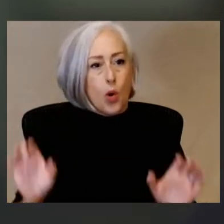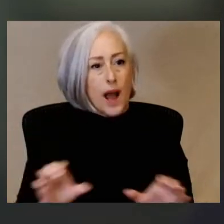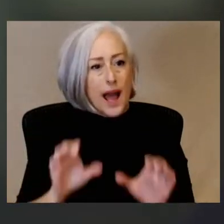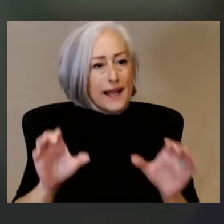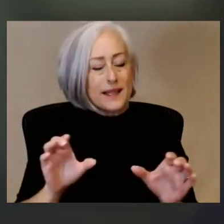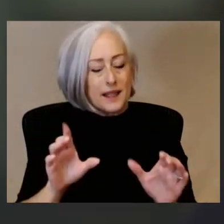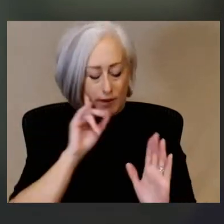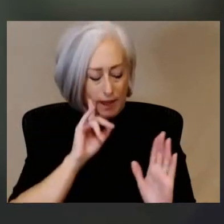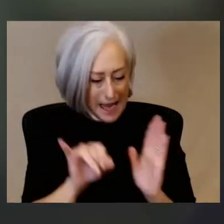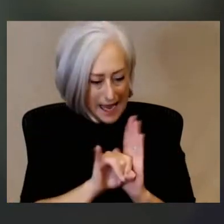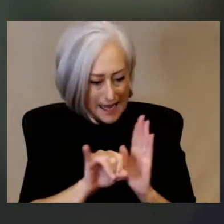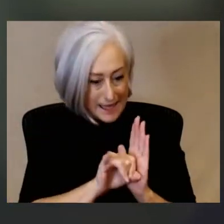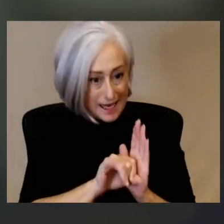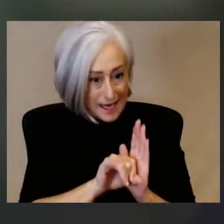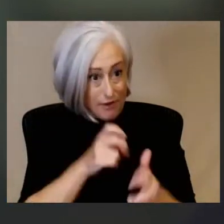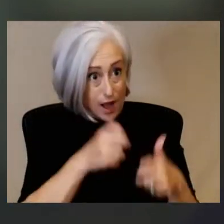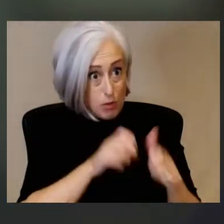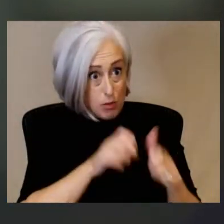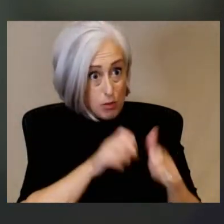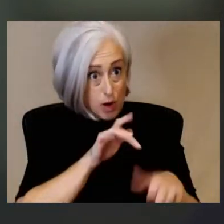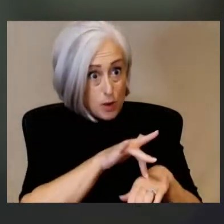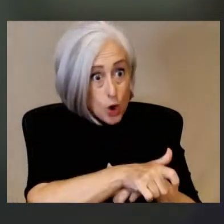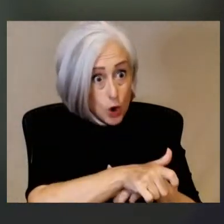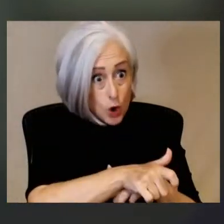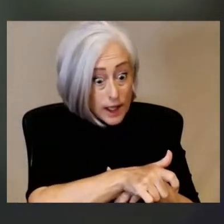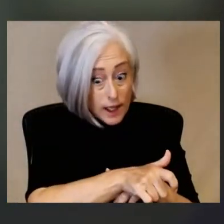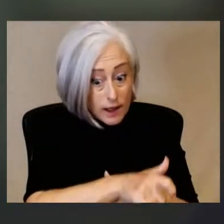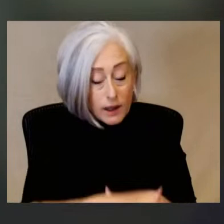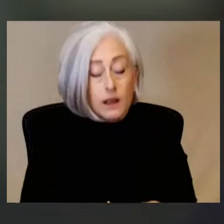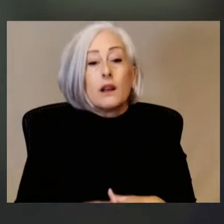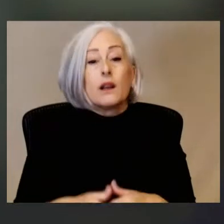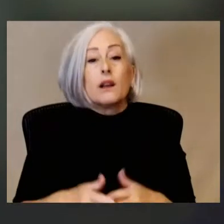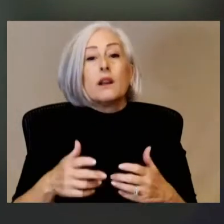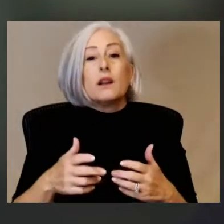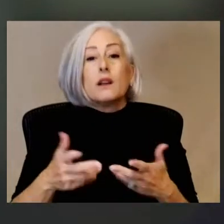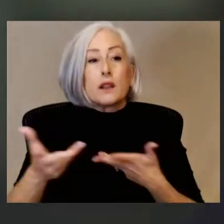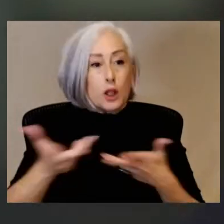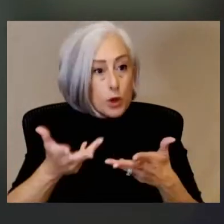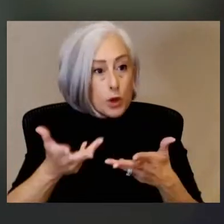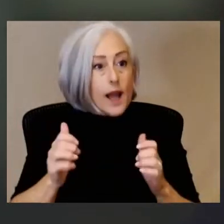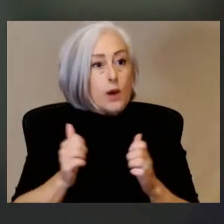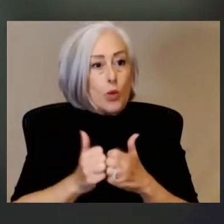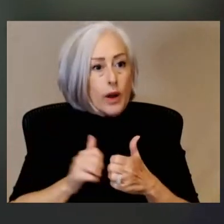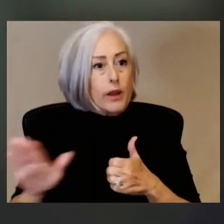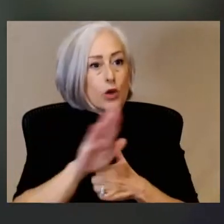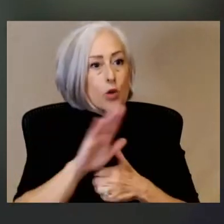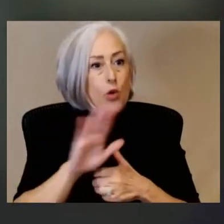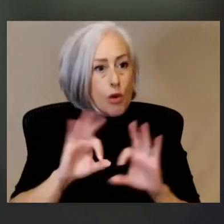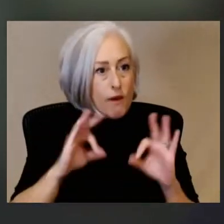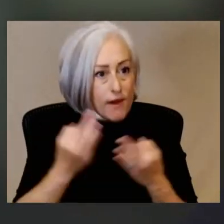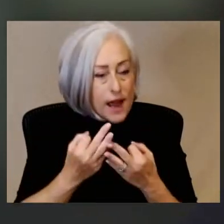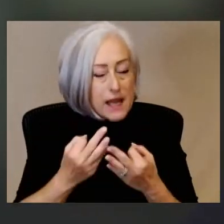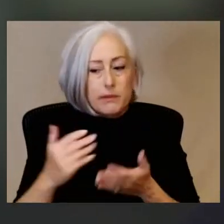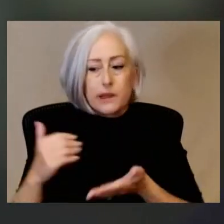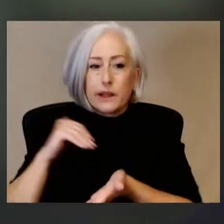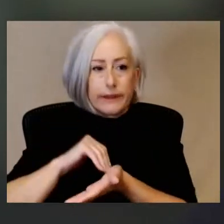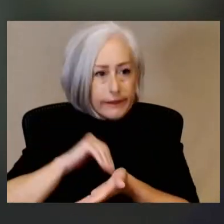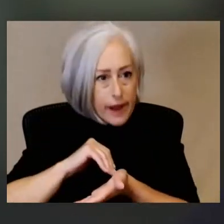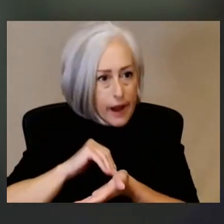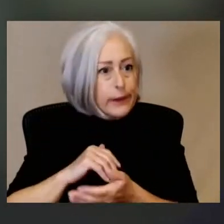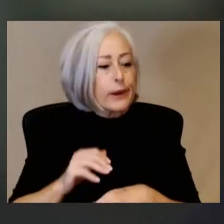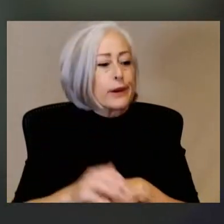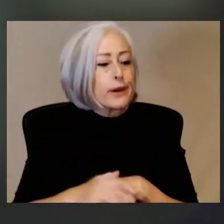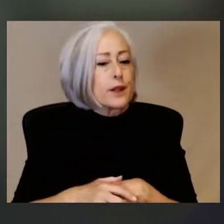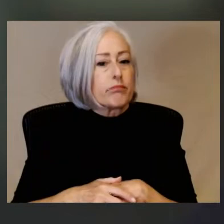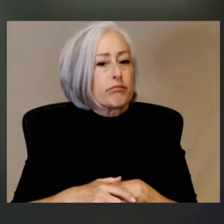identify problems as early as we can. Let's have open dialogue in our families and with providers. And, let's march on.